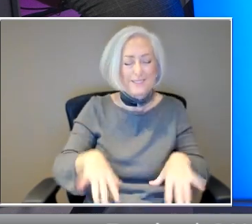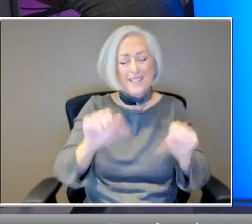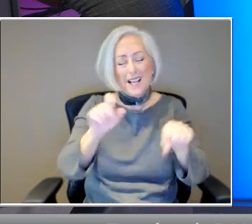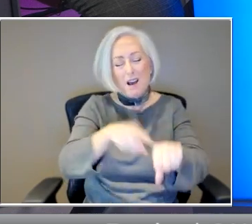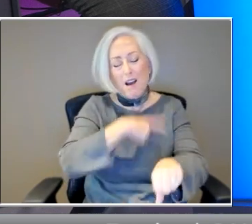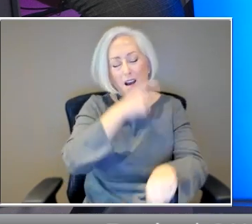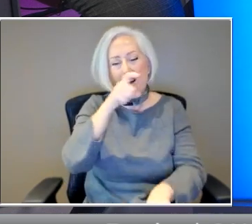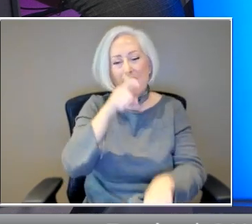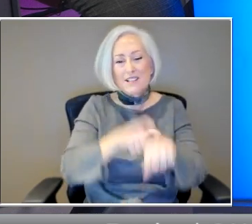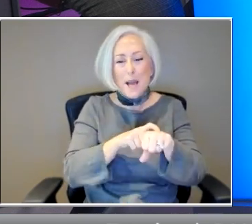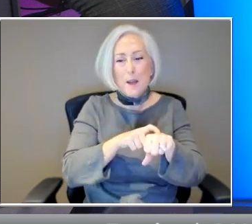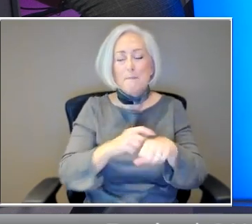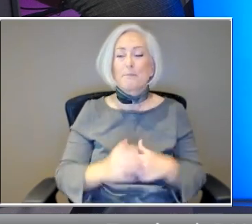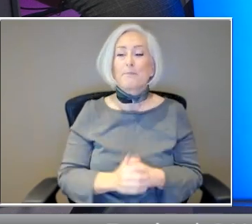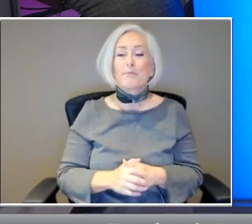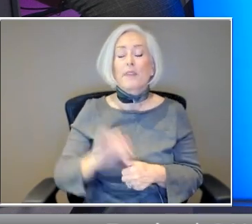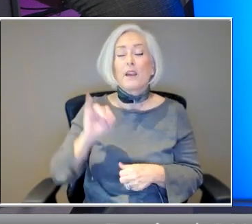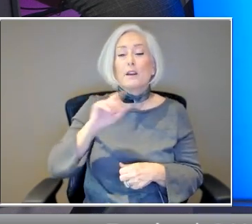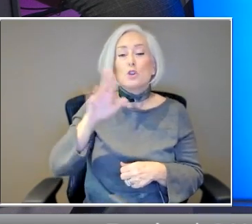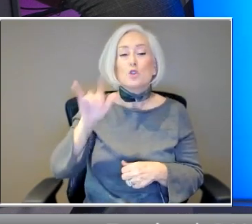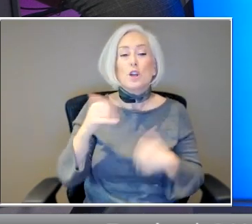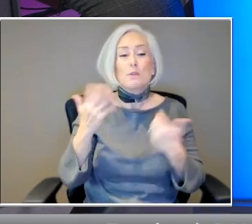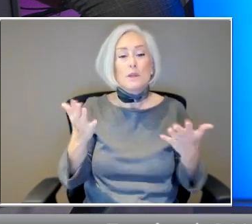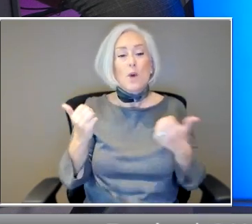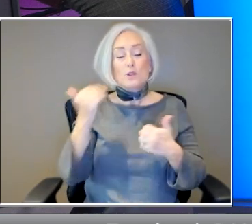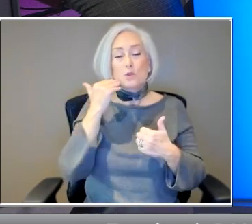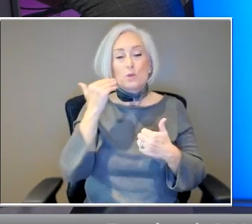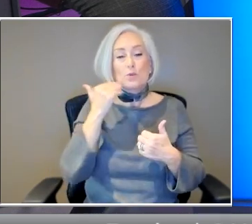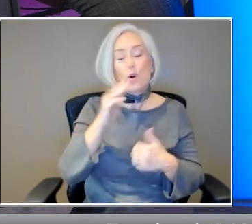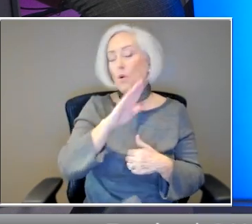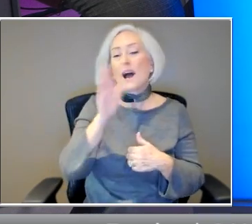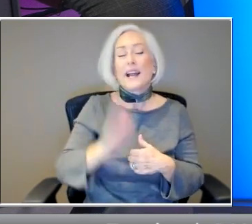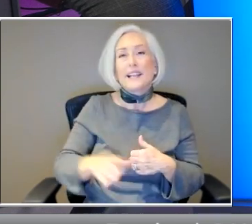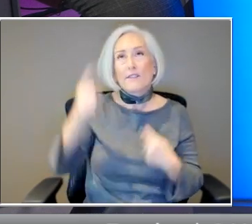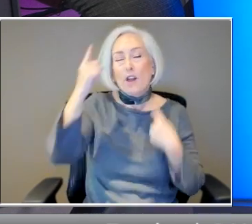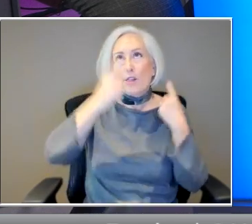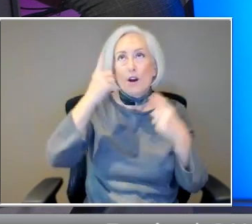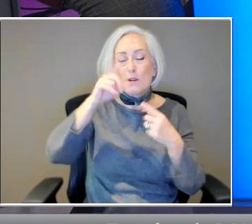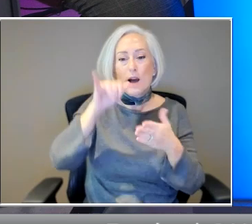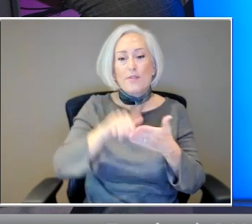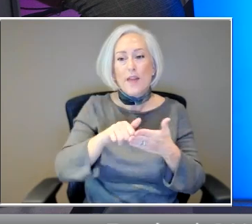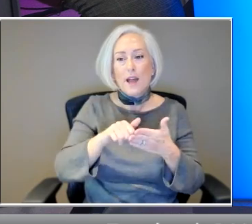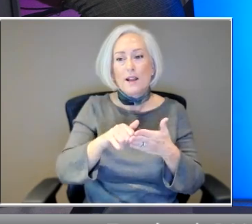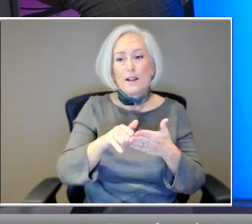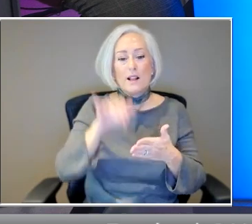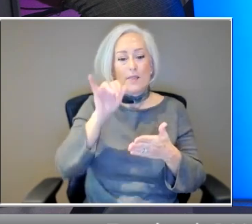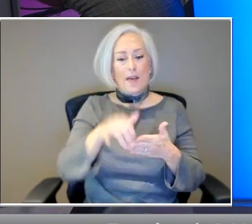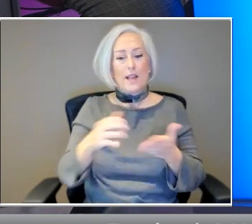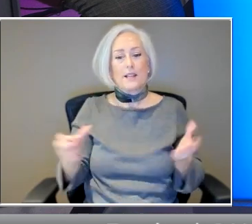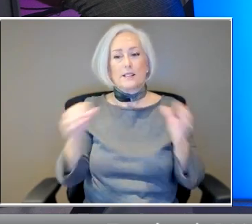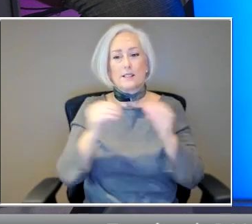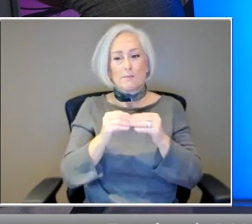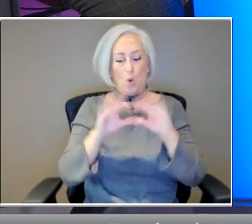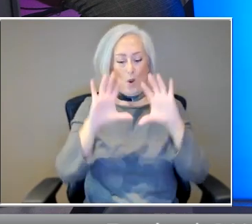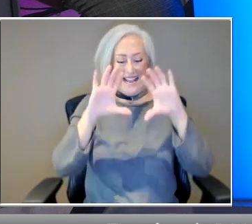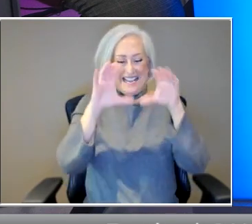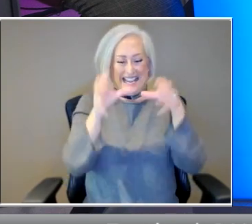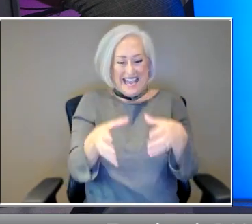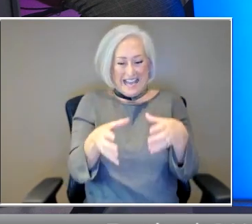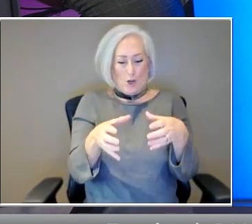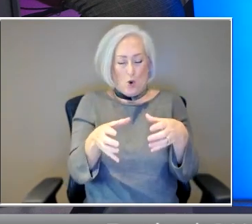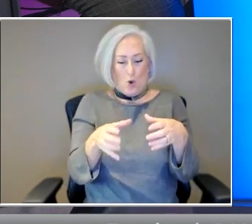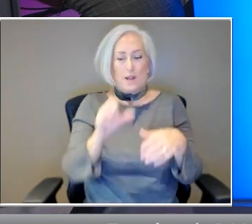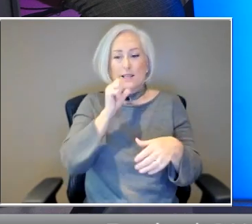wants to know, he writes, I hadn't ever really considered before this that it's more of a category than a specific condition, that heart structure can